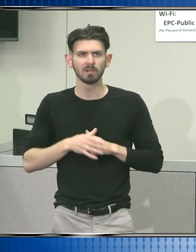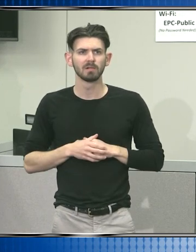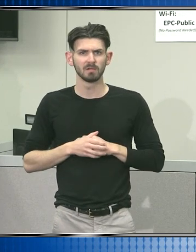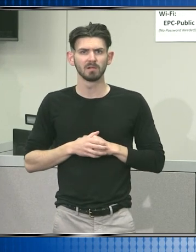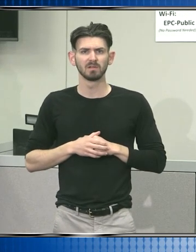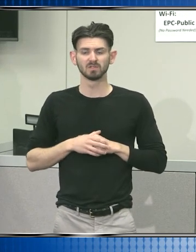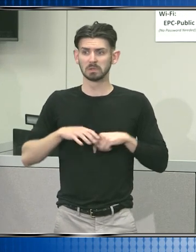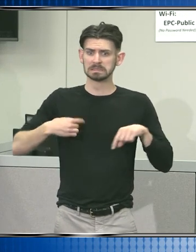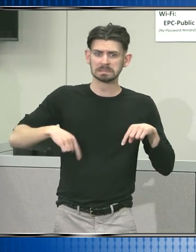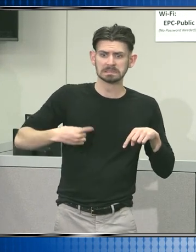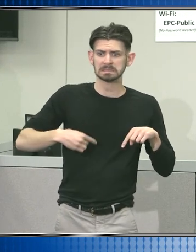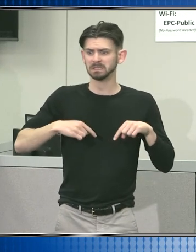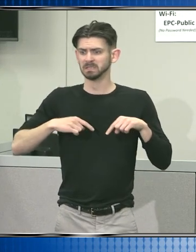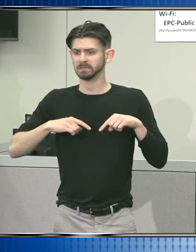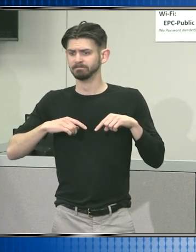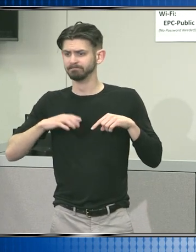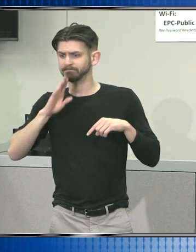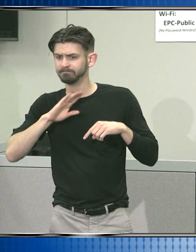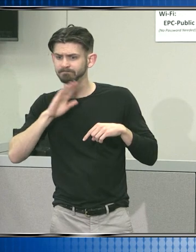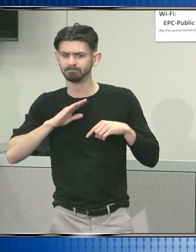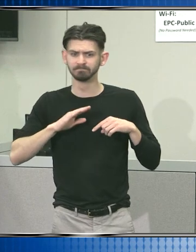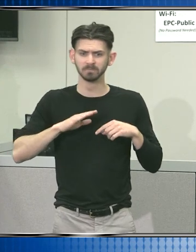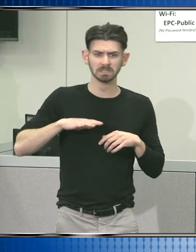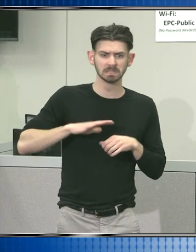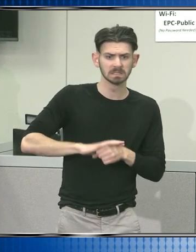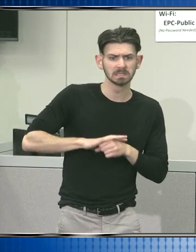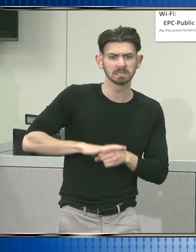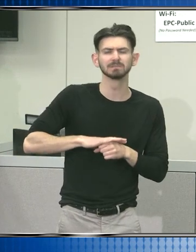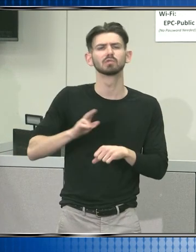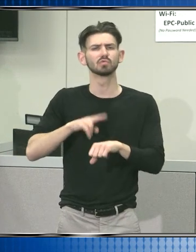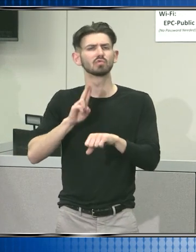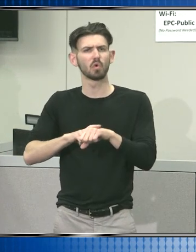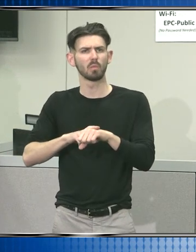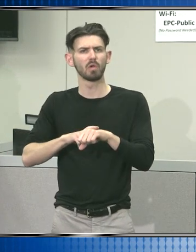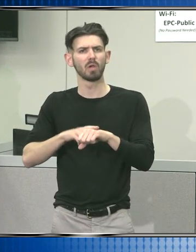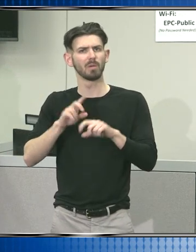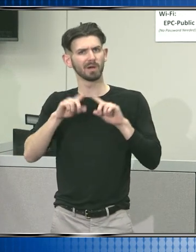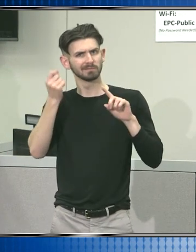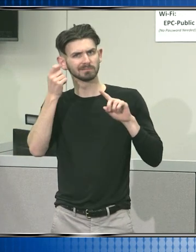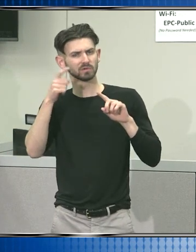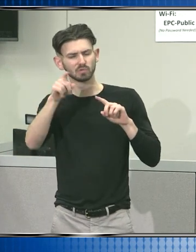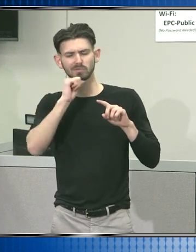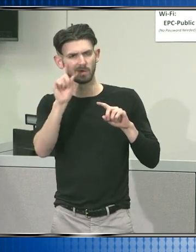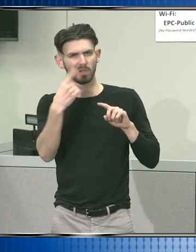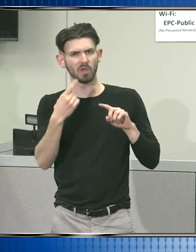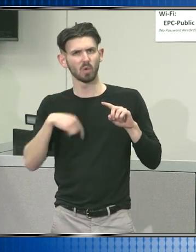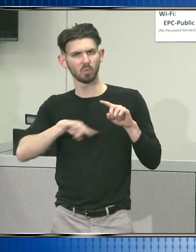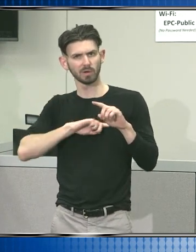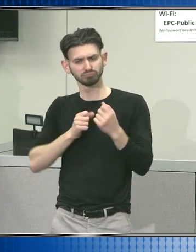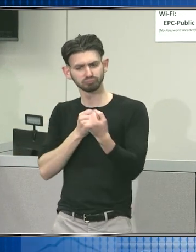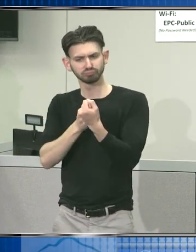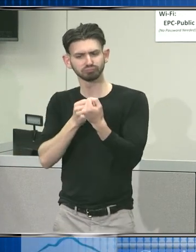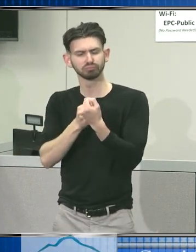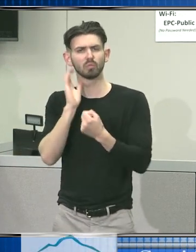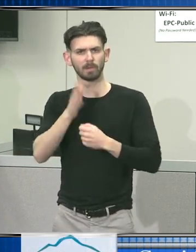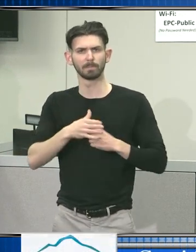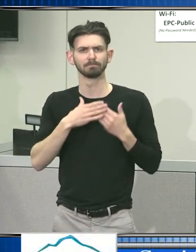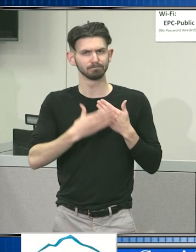response. So we want to meet you there and also journey with you. So I'll turn it over to Chief Collas.